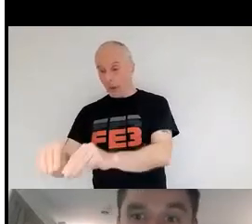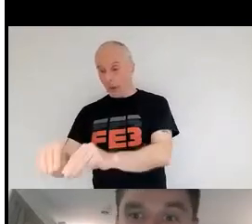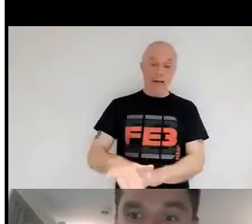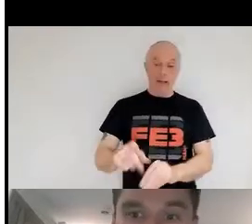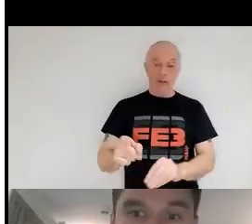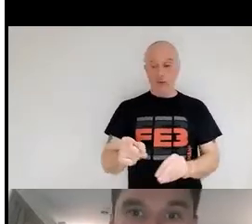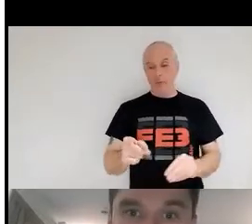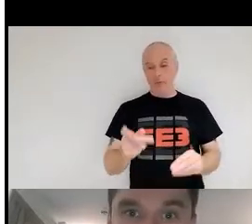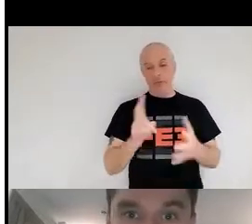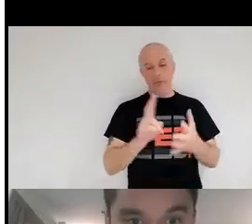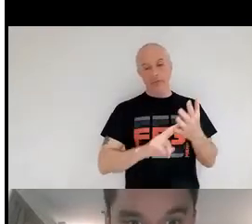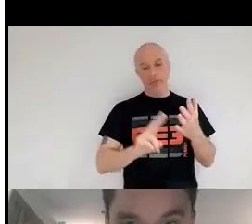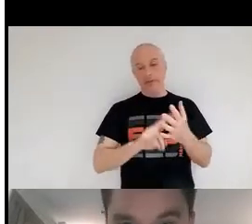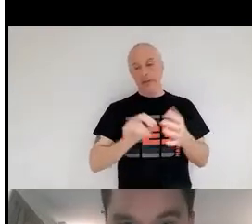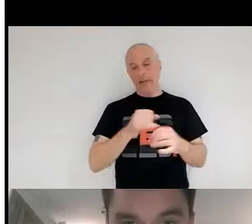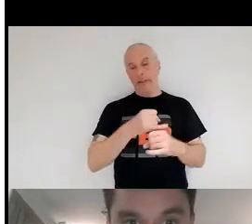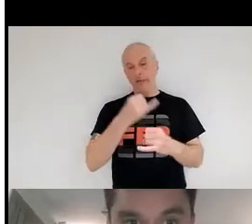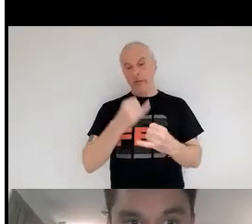upset that needs to be managed.